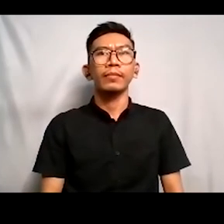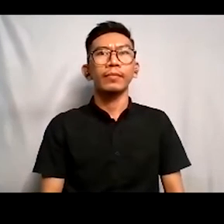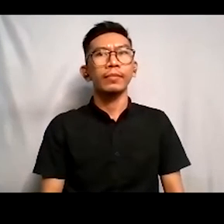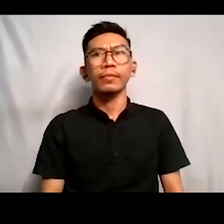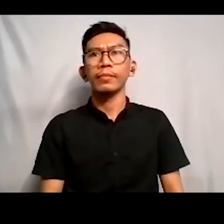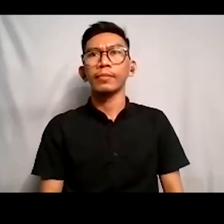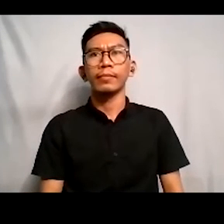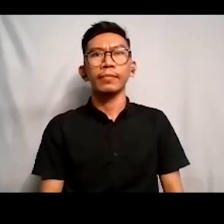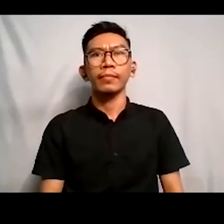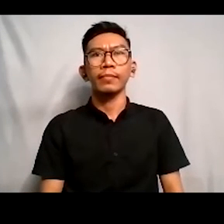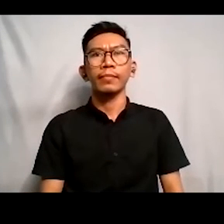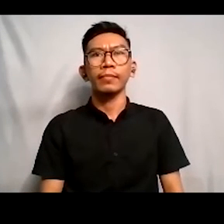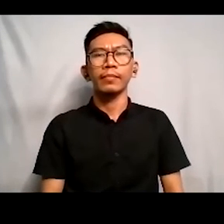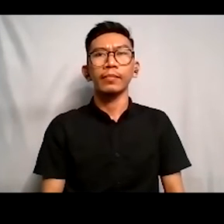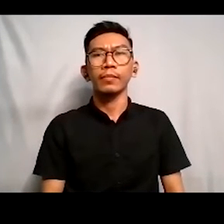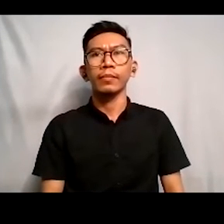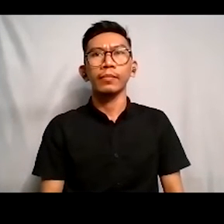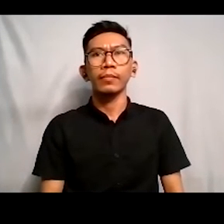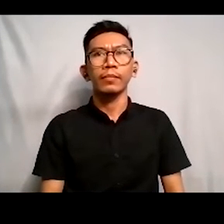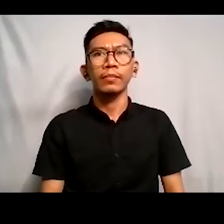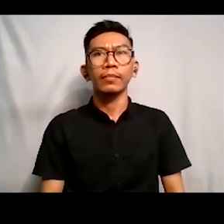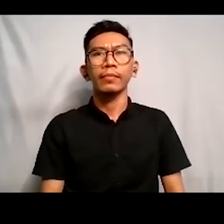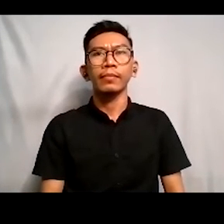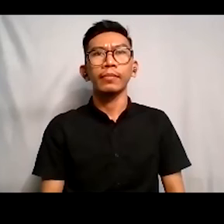So now Shaq is asking about the word have.